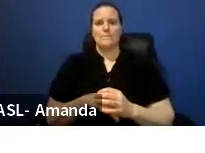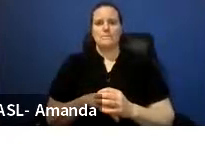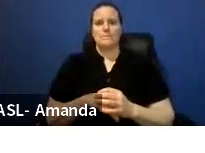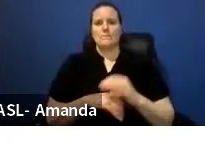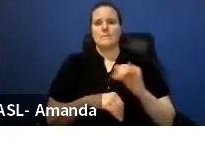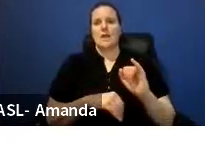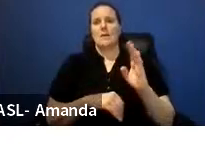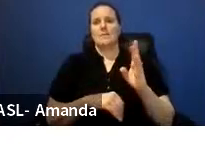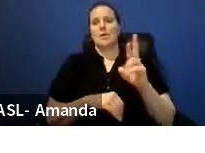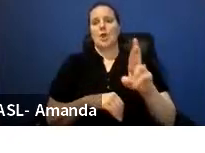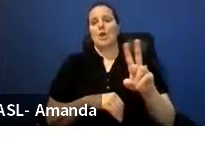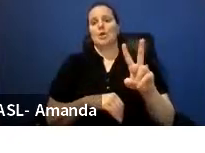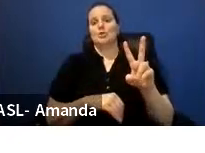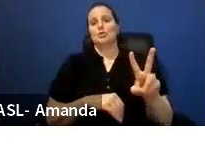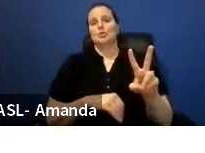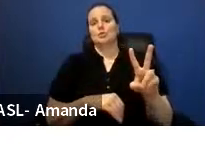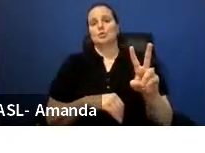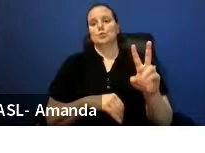IBR in